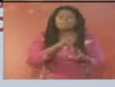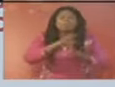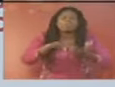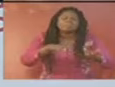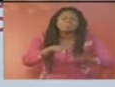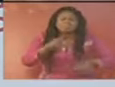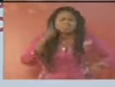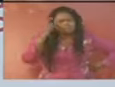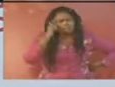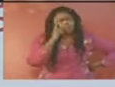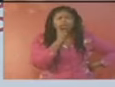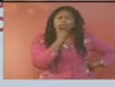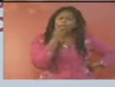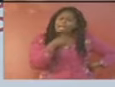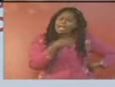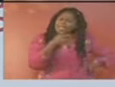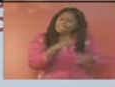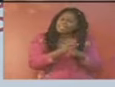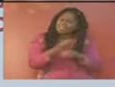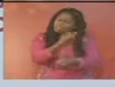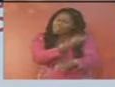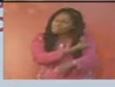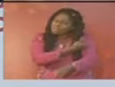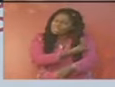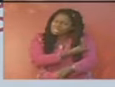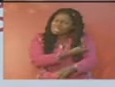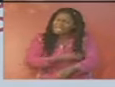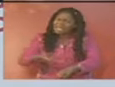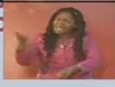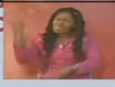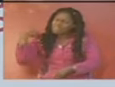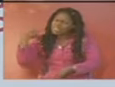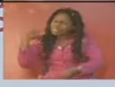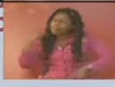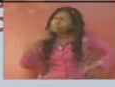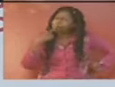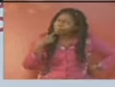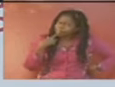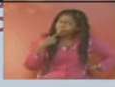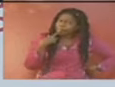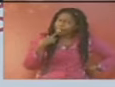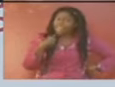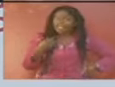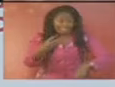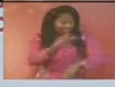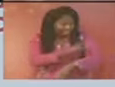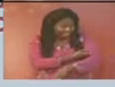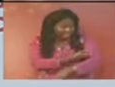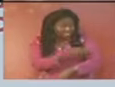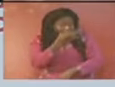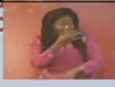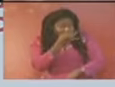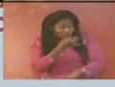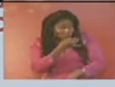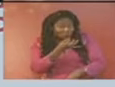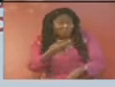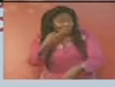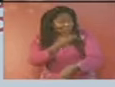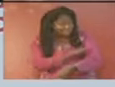versa? So to get around that confusion that may develop in the minds of